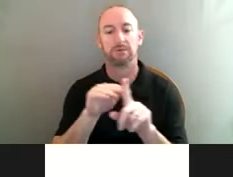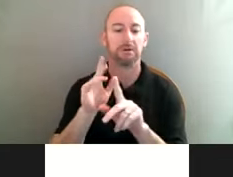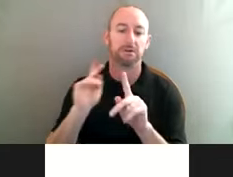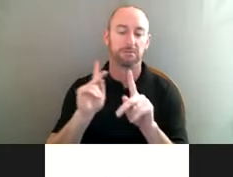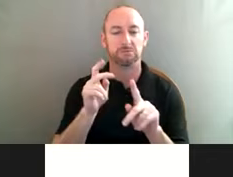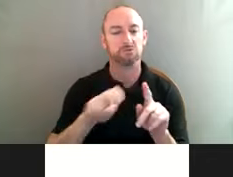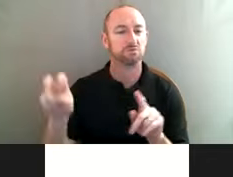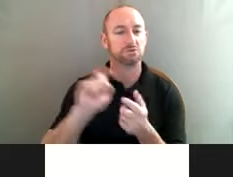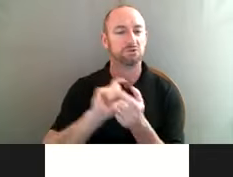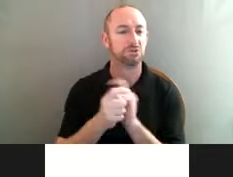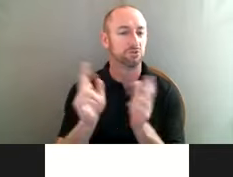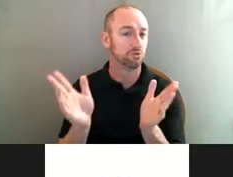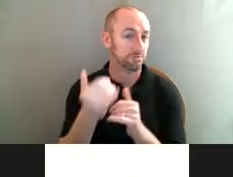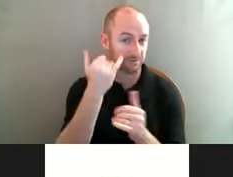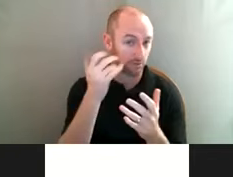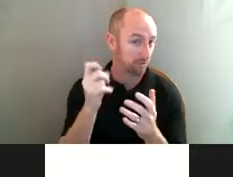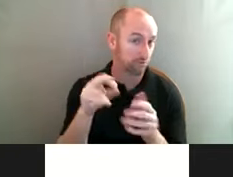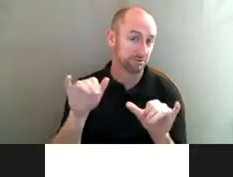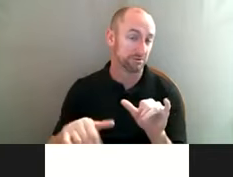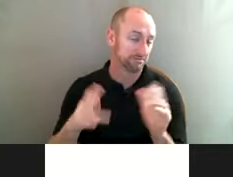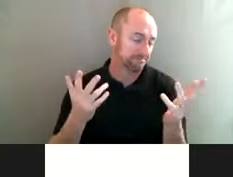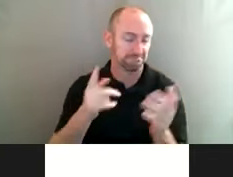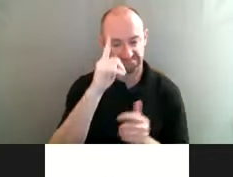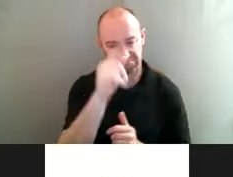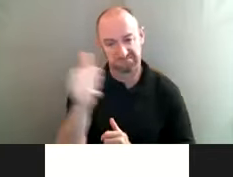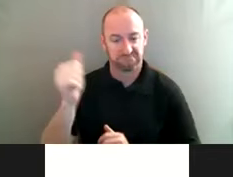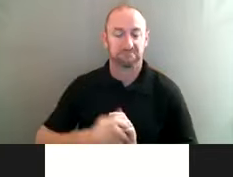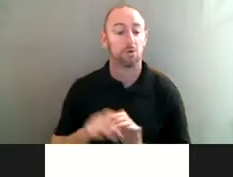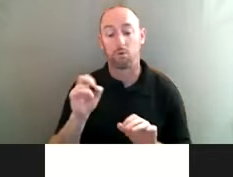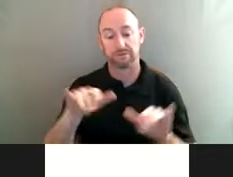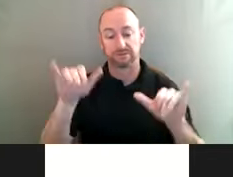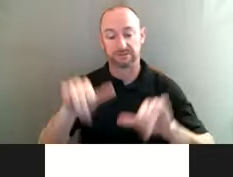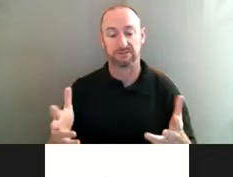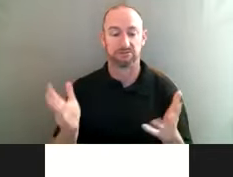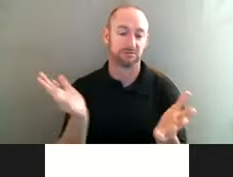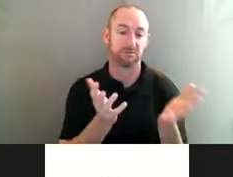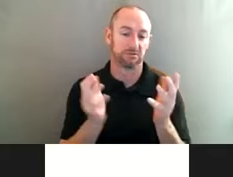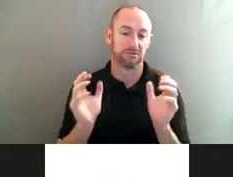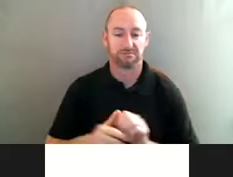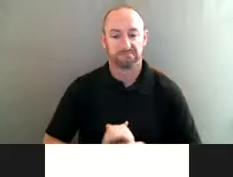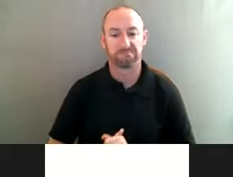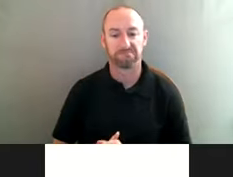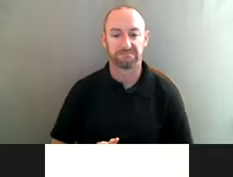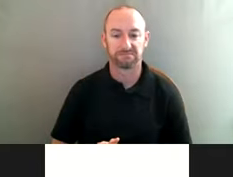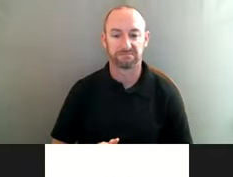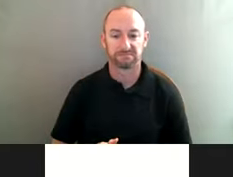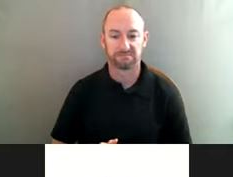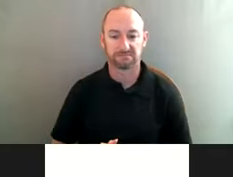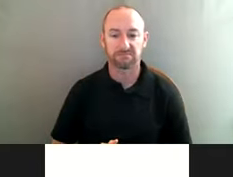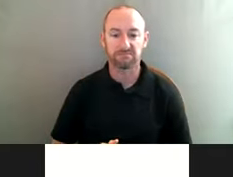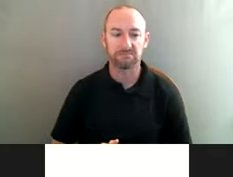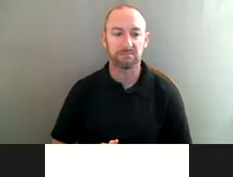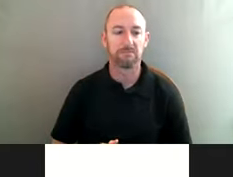switch rooms if they want, or they can just hang out, or they can hang out here and talk, or you can go get a cup of coffee. Yeah, that's scheduled